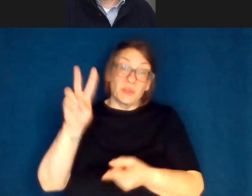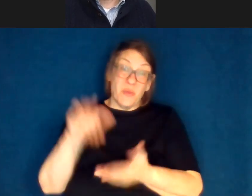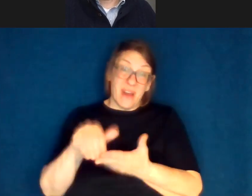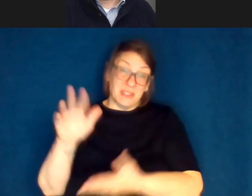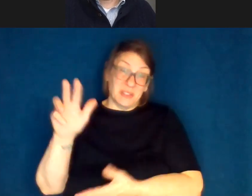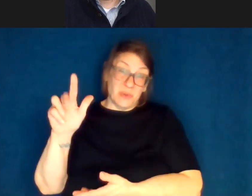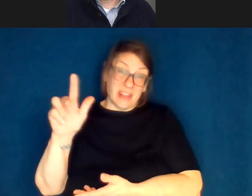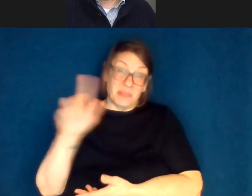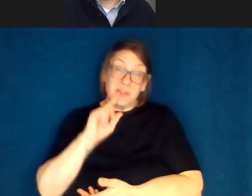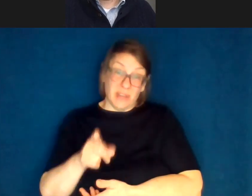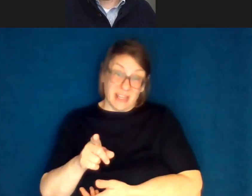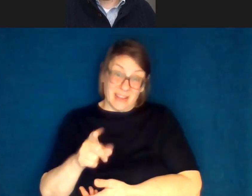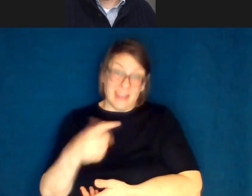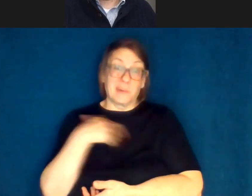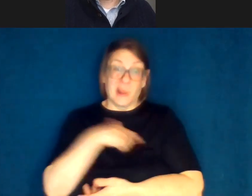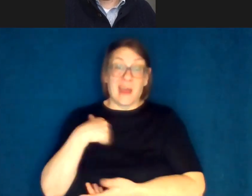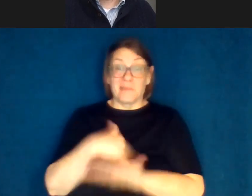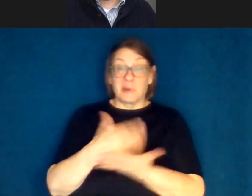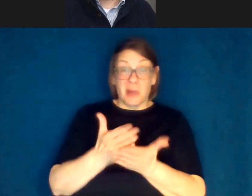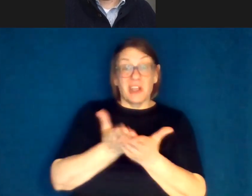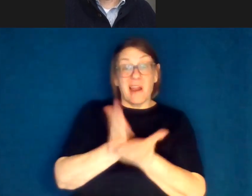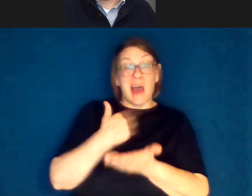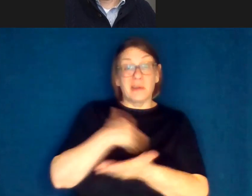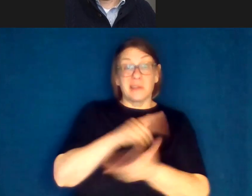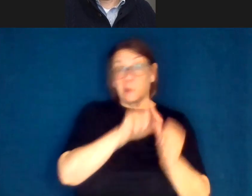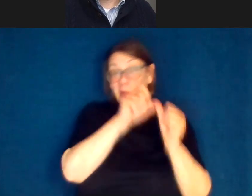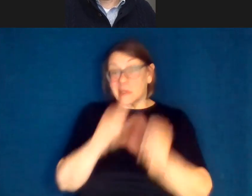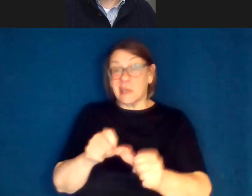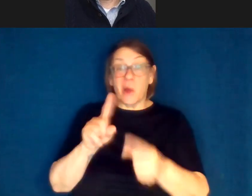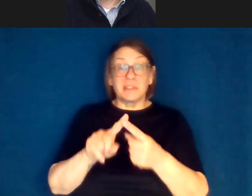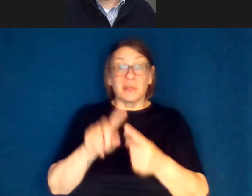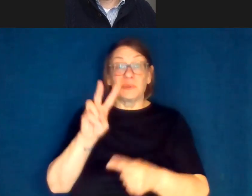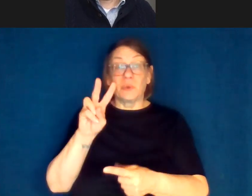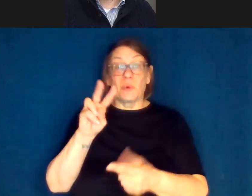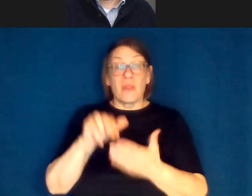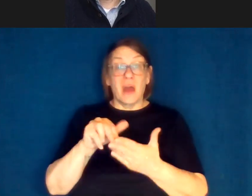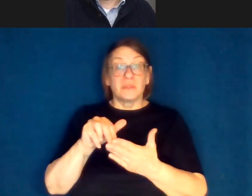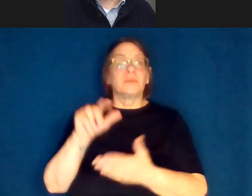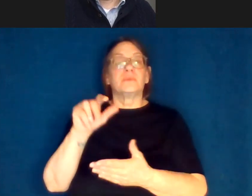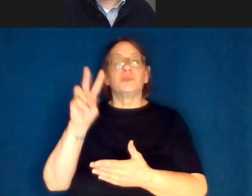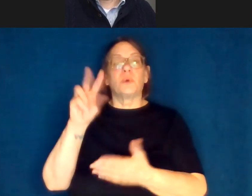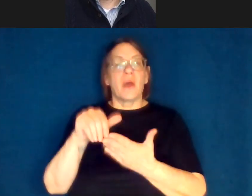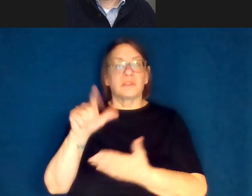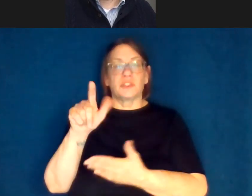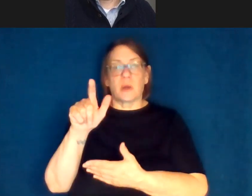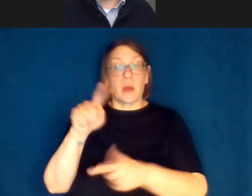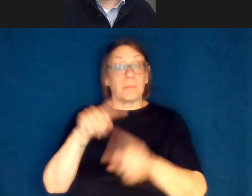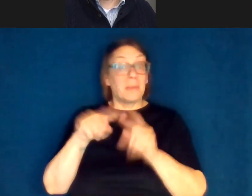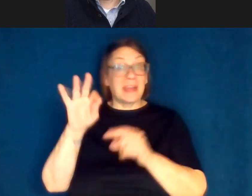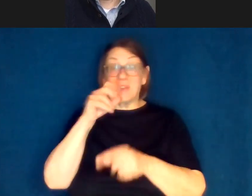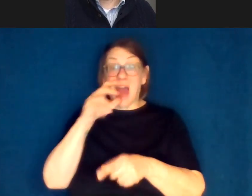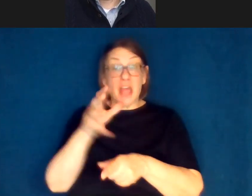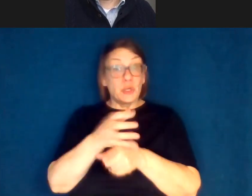honest with you. We have a budget that will allow for us to continue to 2021. But if those funds are not used by the end